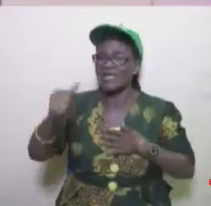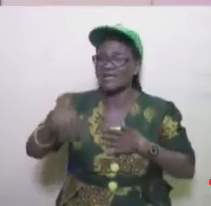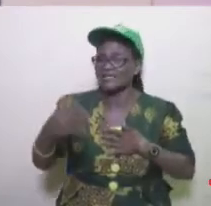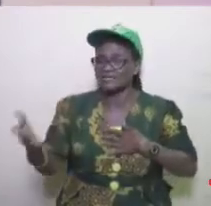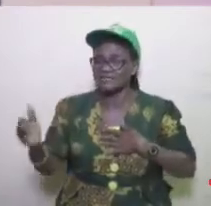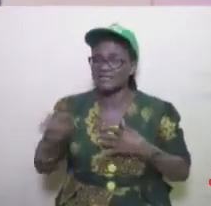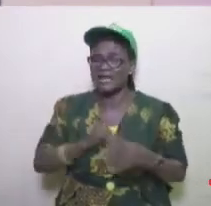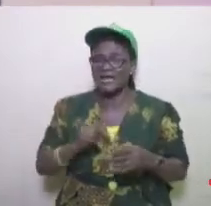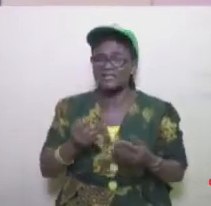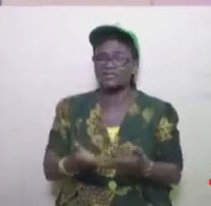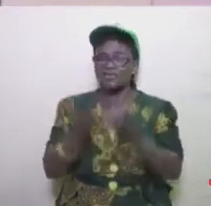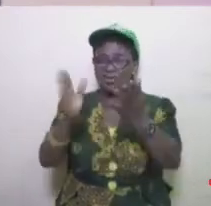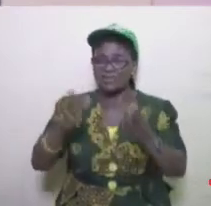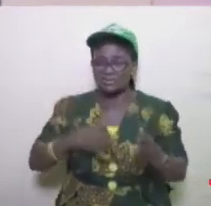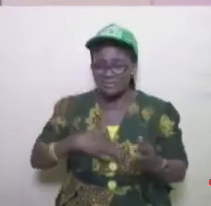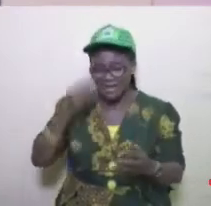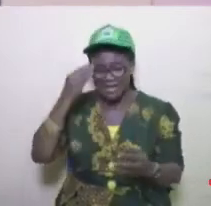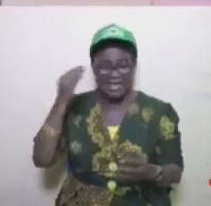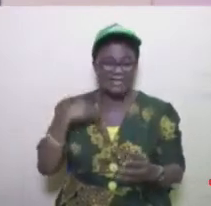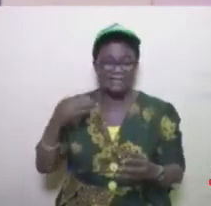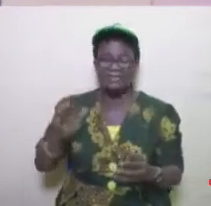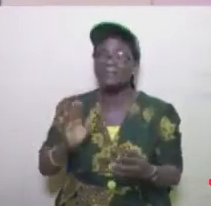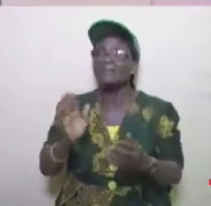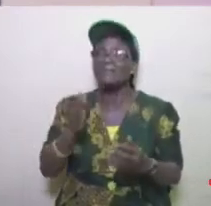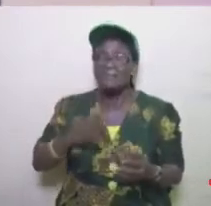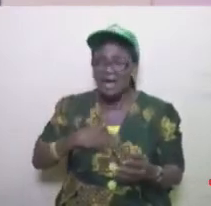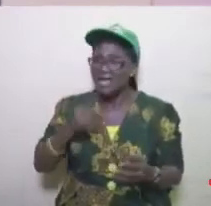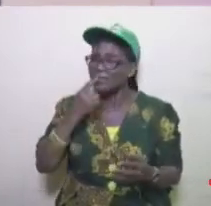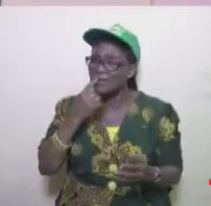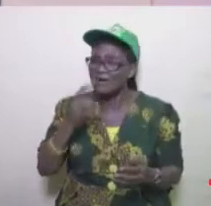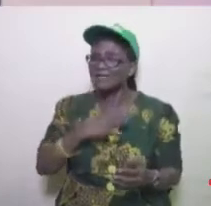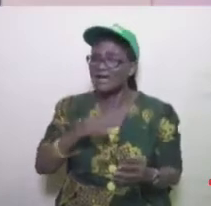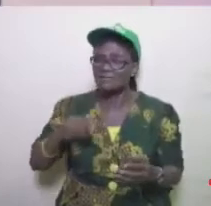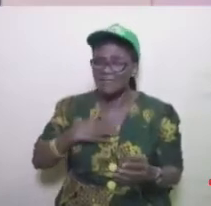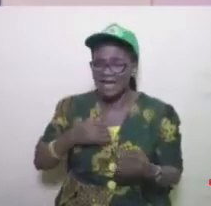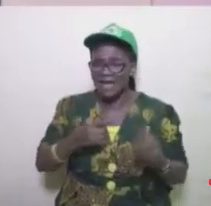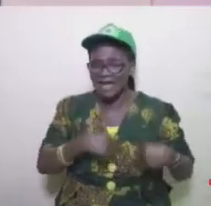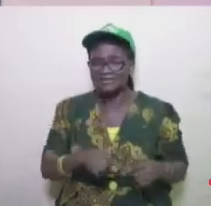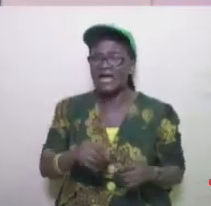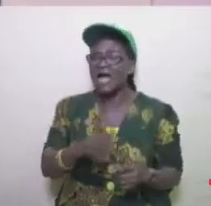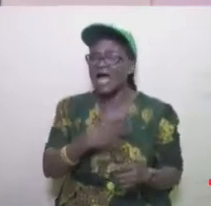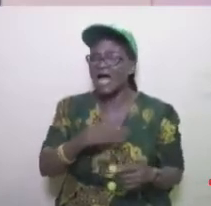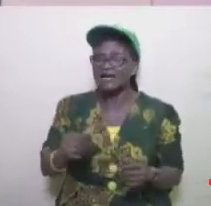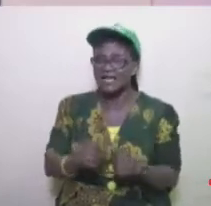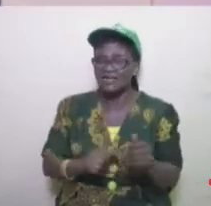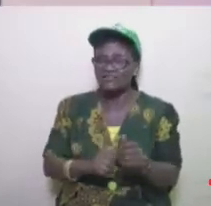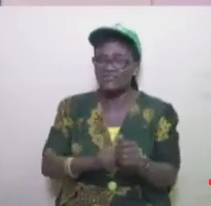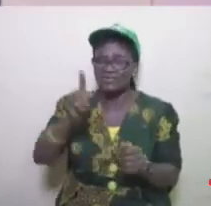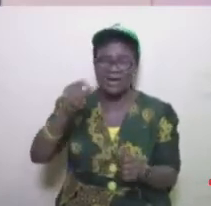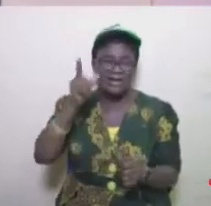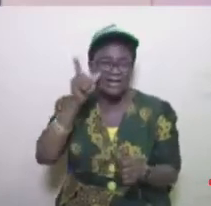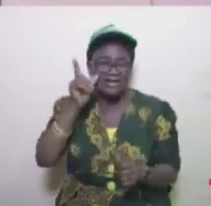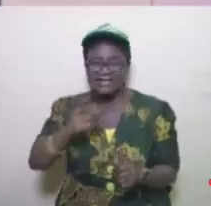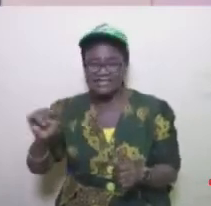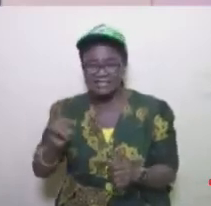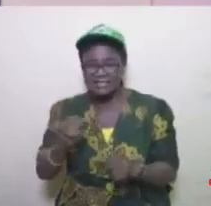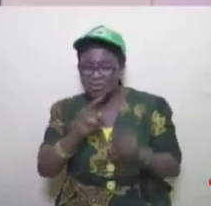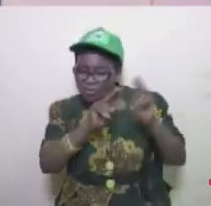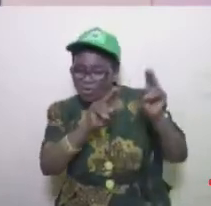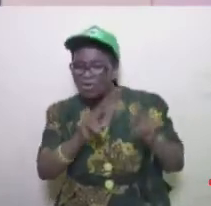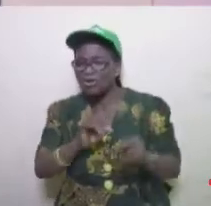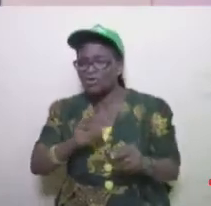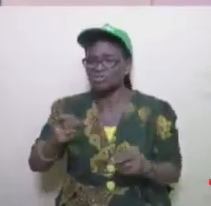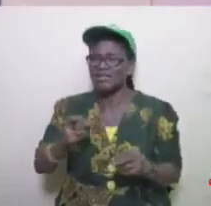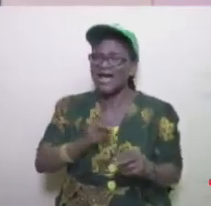my head, my heart, and my mouth. And everyone listening, watching, I commit